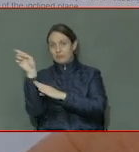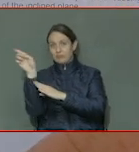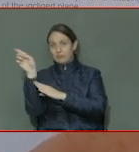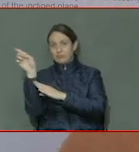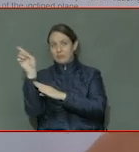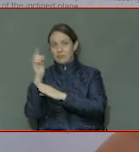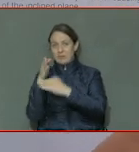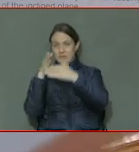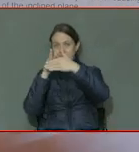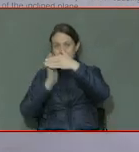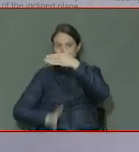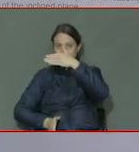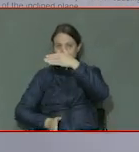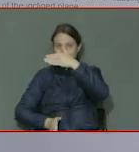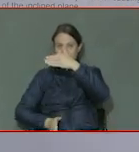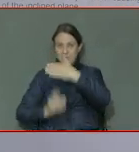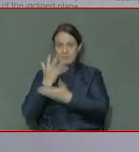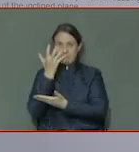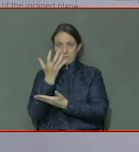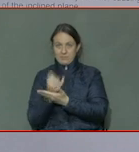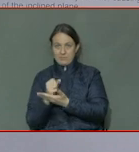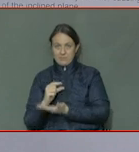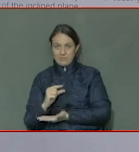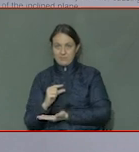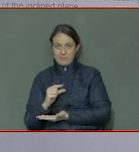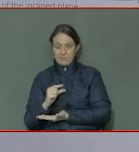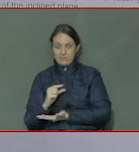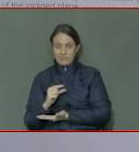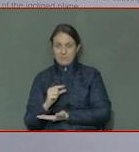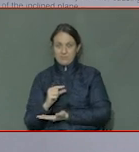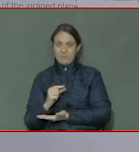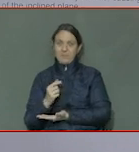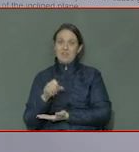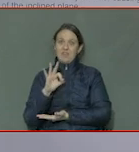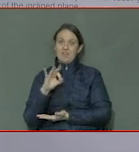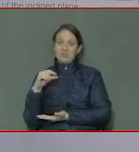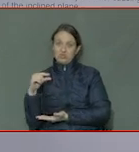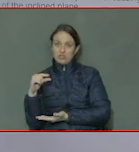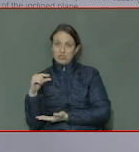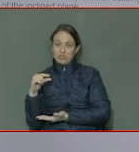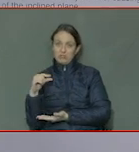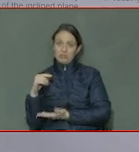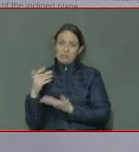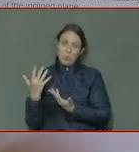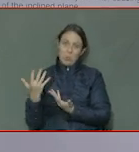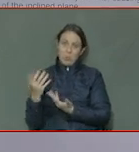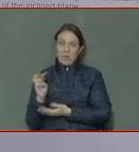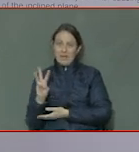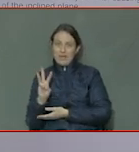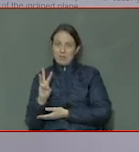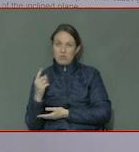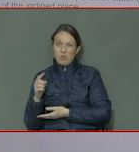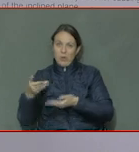vertical downwards, parallel to your margin, vertical downwards, Fg, or then a small w for weight.